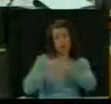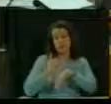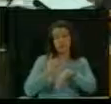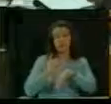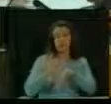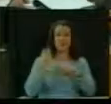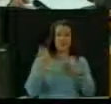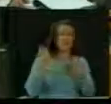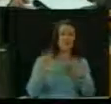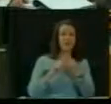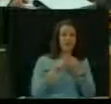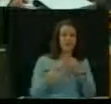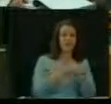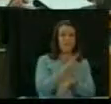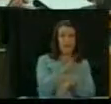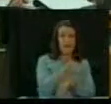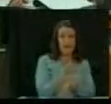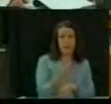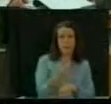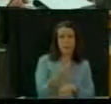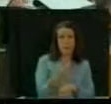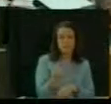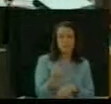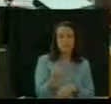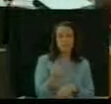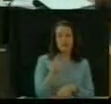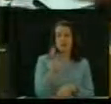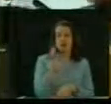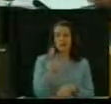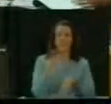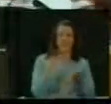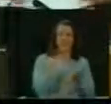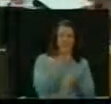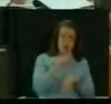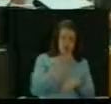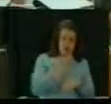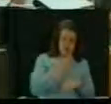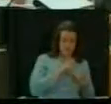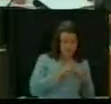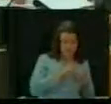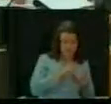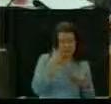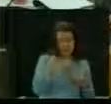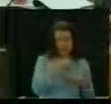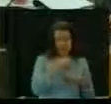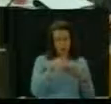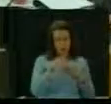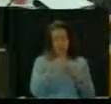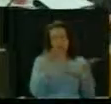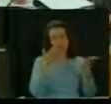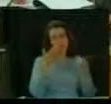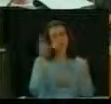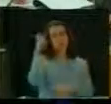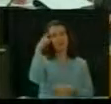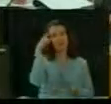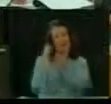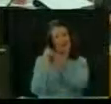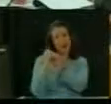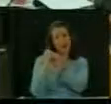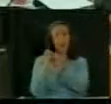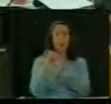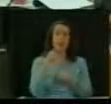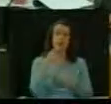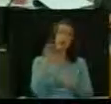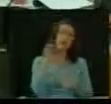people are going to accuse us of doing the wrong thing. If people are going to accuse us of trying to cover up for